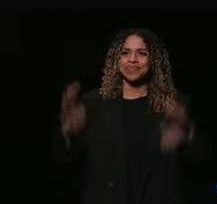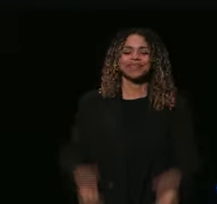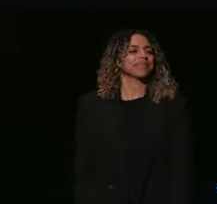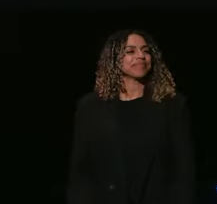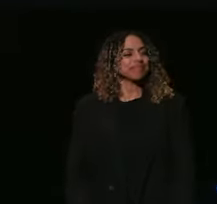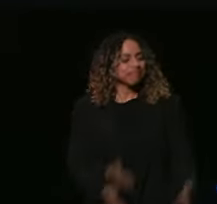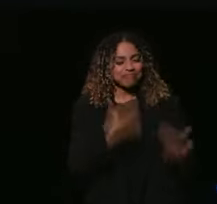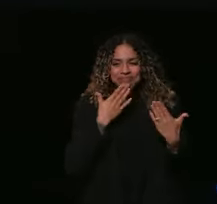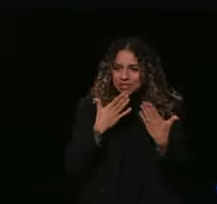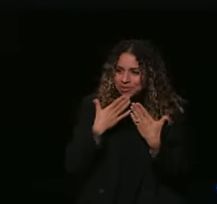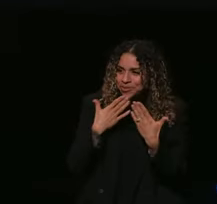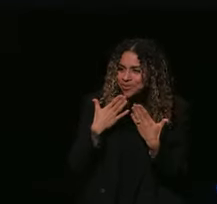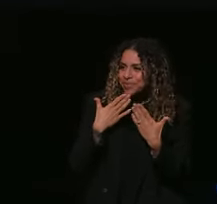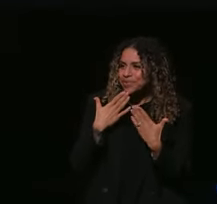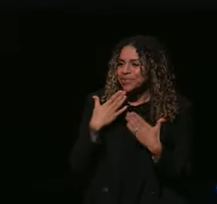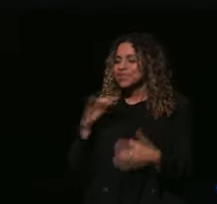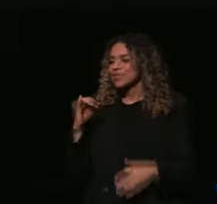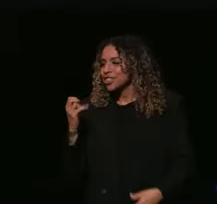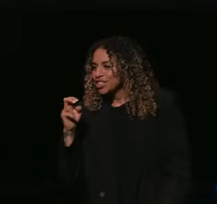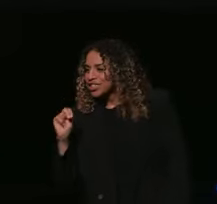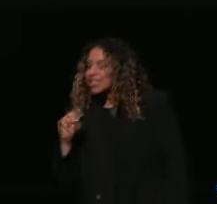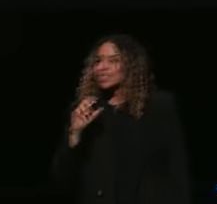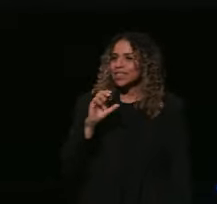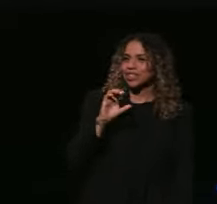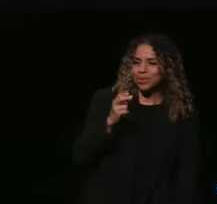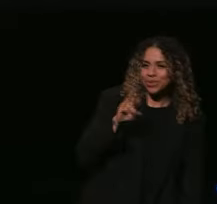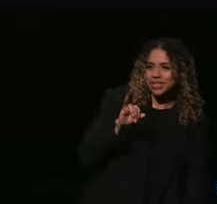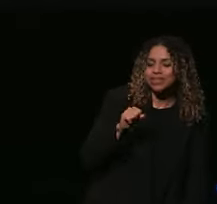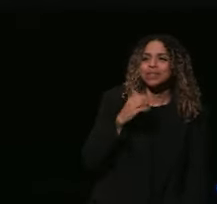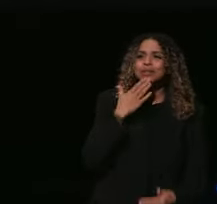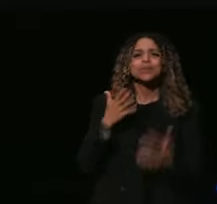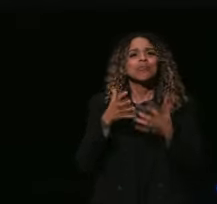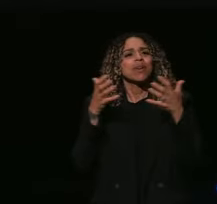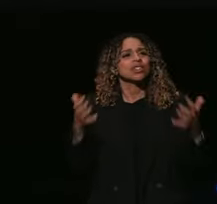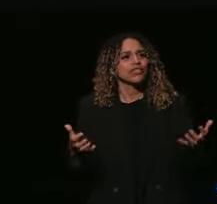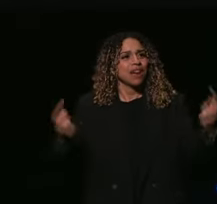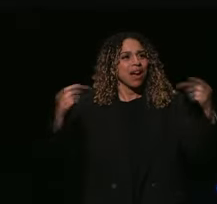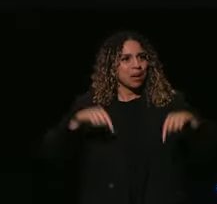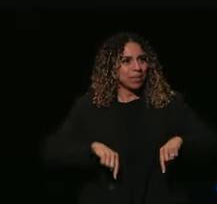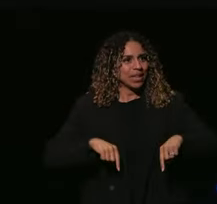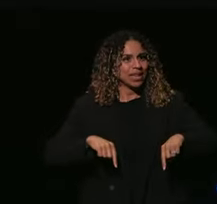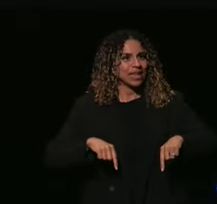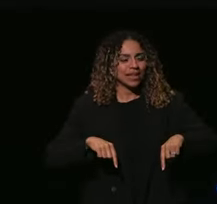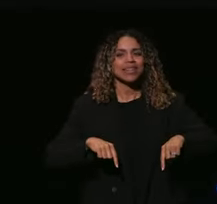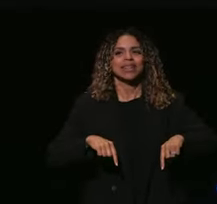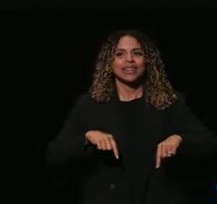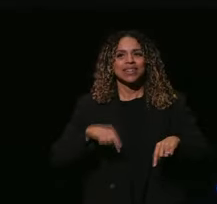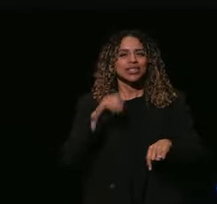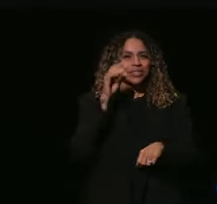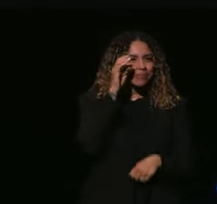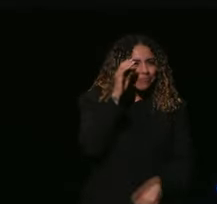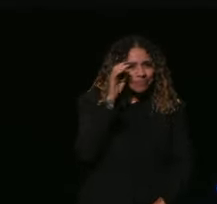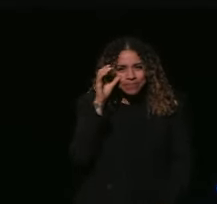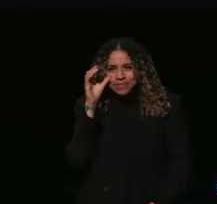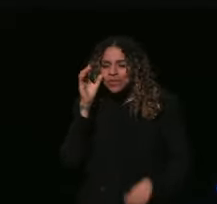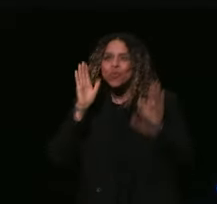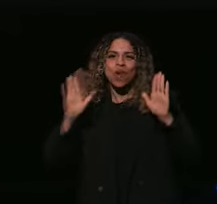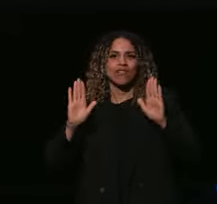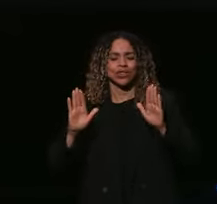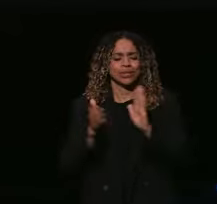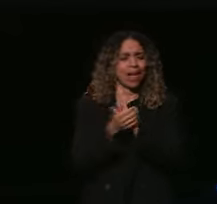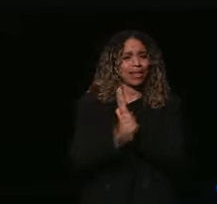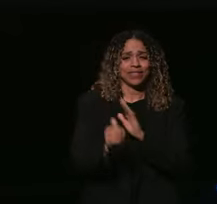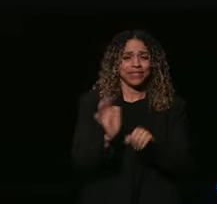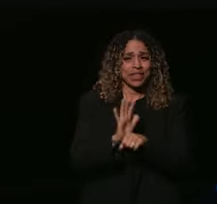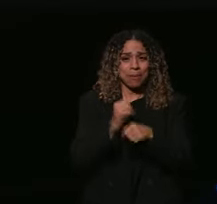Thank you. Thanks, Gene and Chris. And thanks so much for coming out to hear from these wonderful, talented filmmakers. You